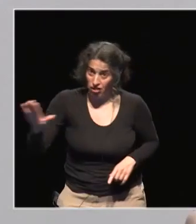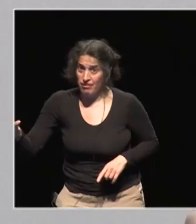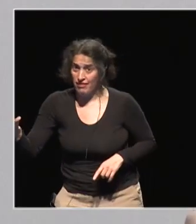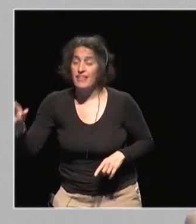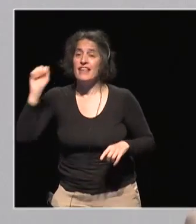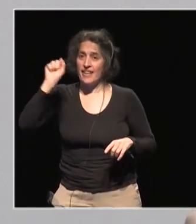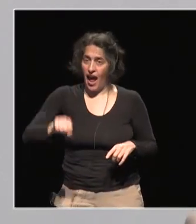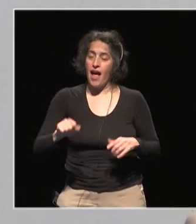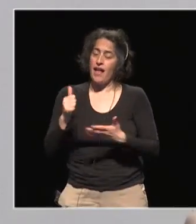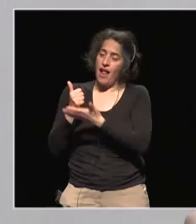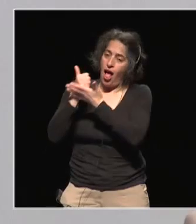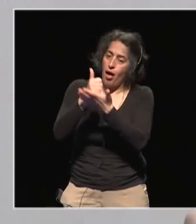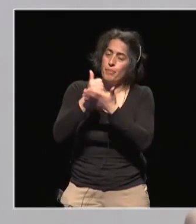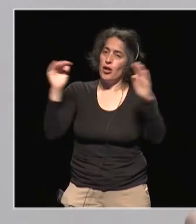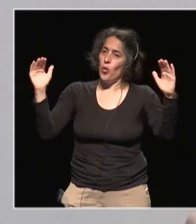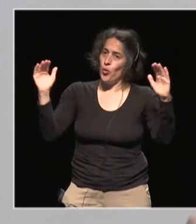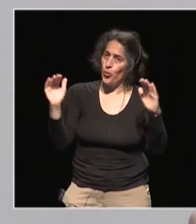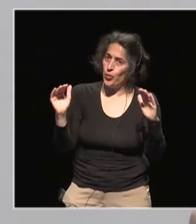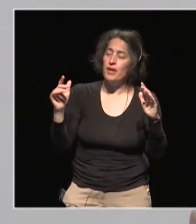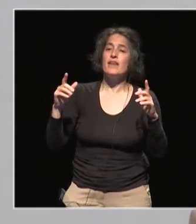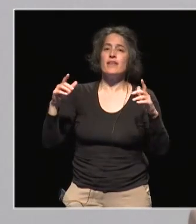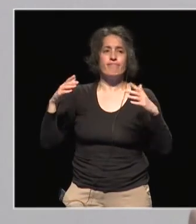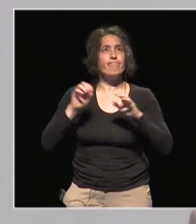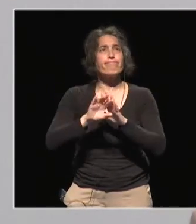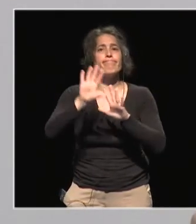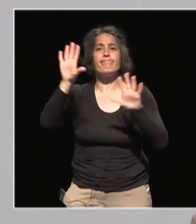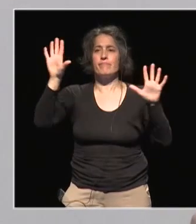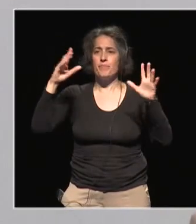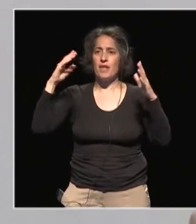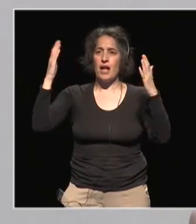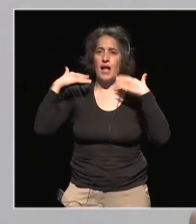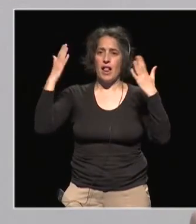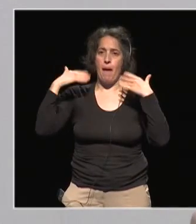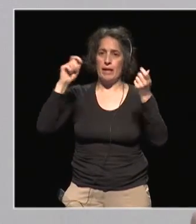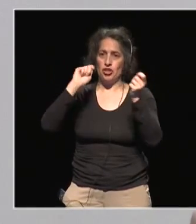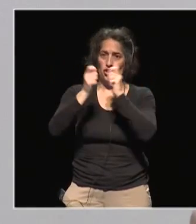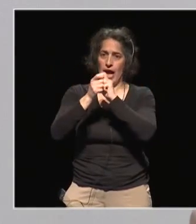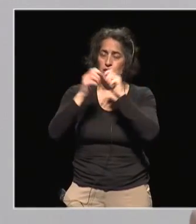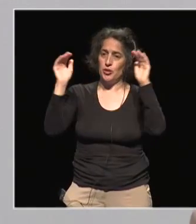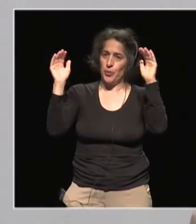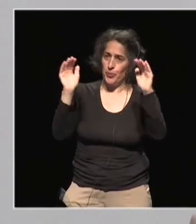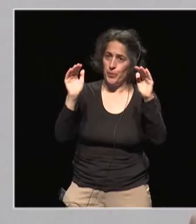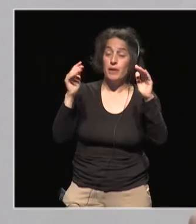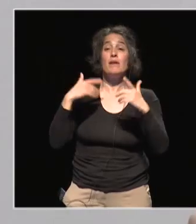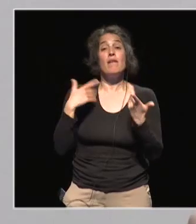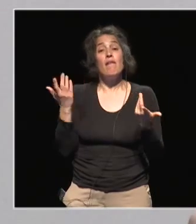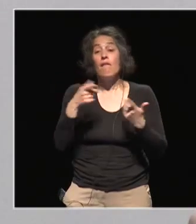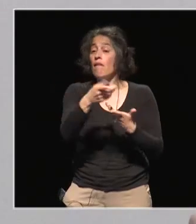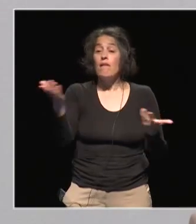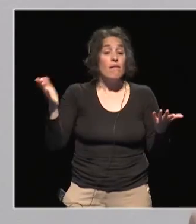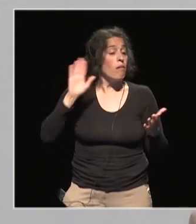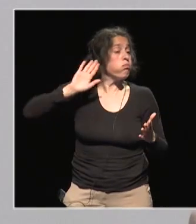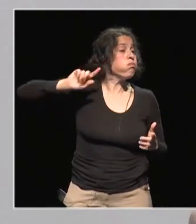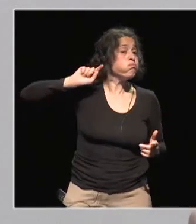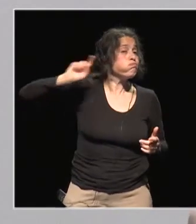a contribution to climate change, or they are forced to adapt themselves to the consequences of climate change. And when I